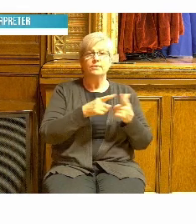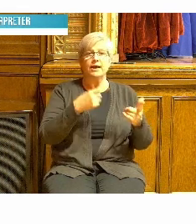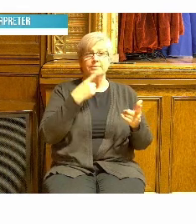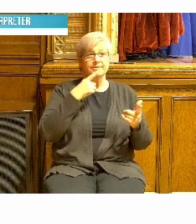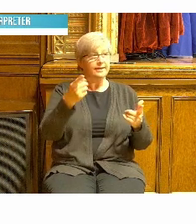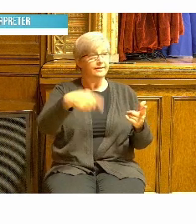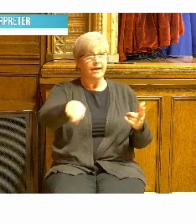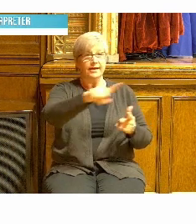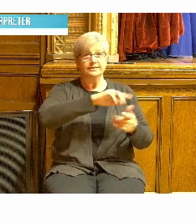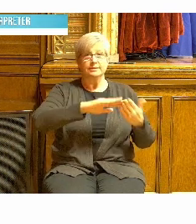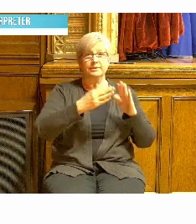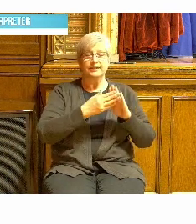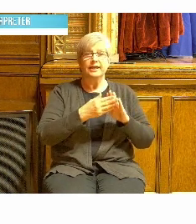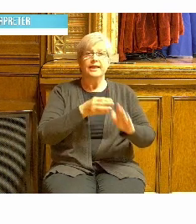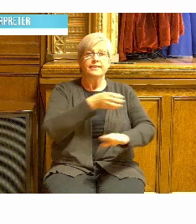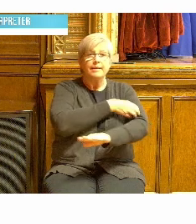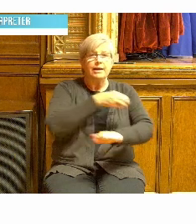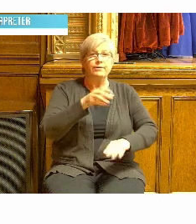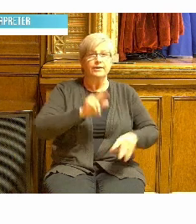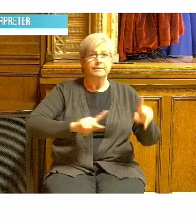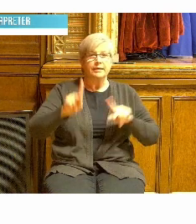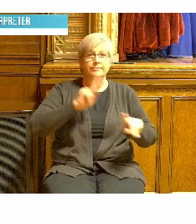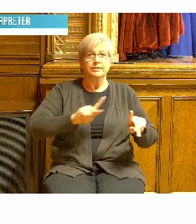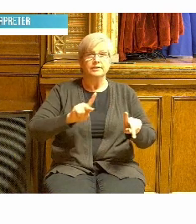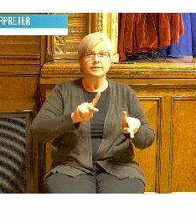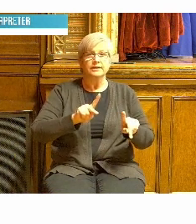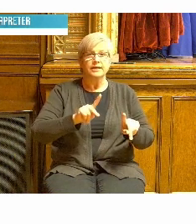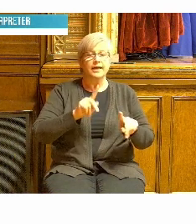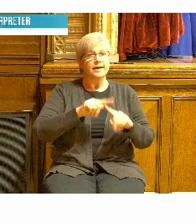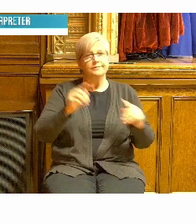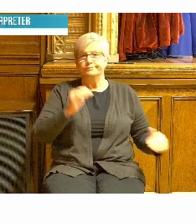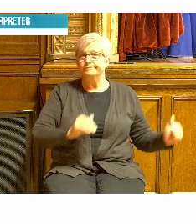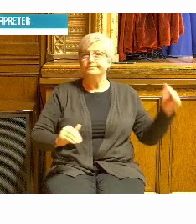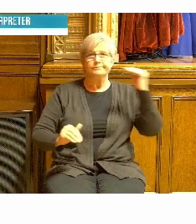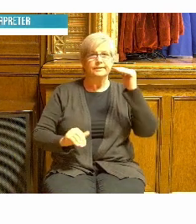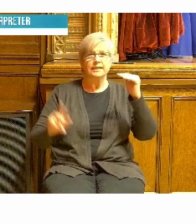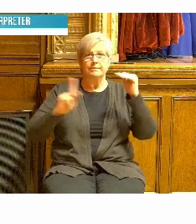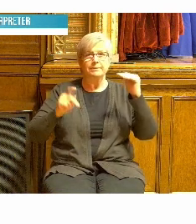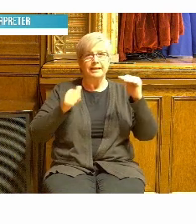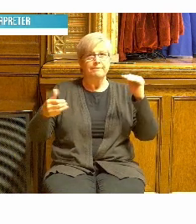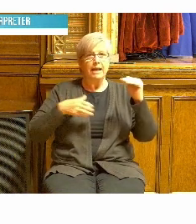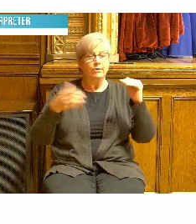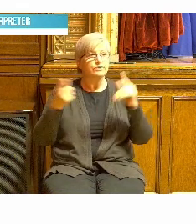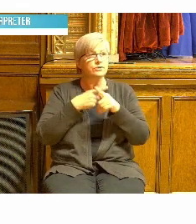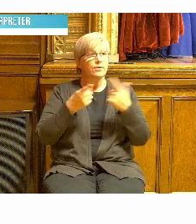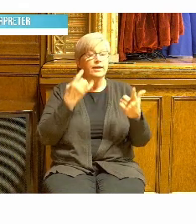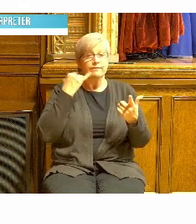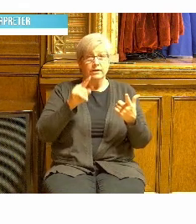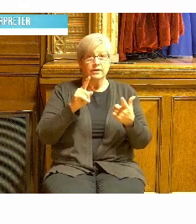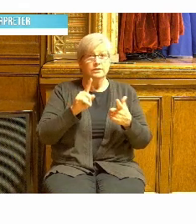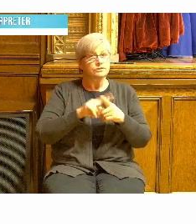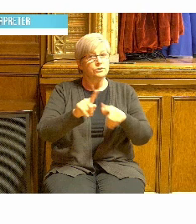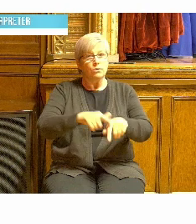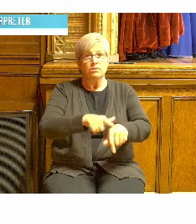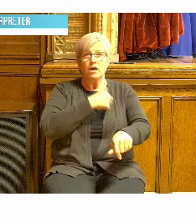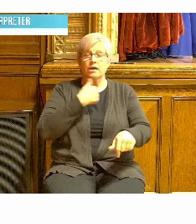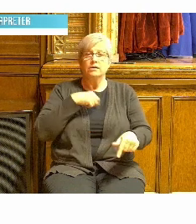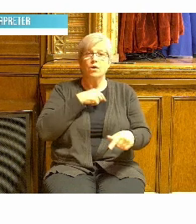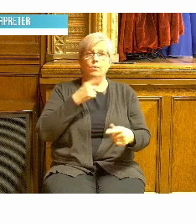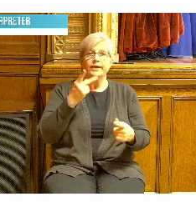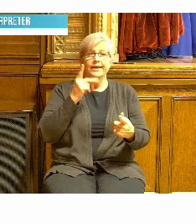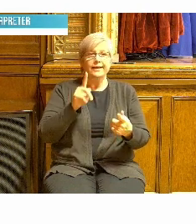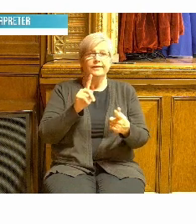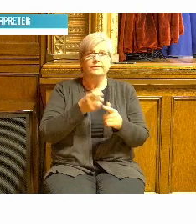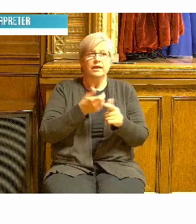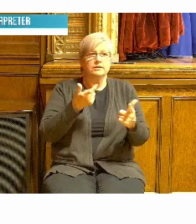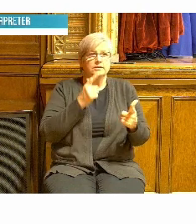to us as a community, the power of the people is far stronger than the people in power. And for far too long, we sort of lost track of